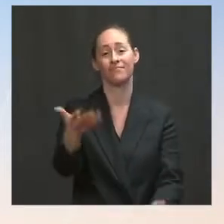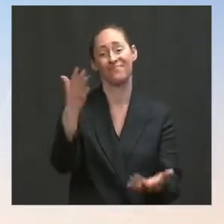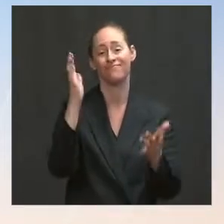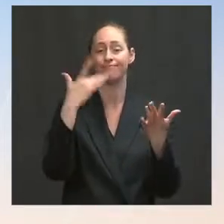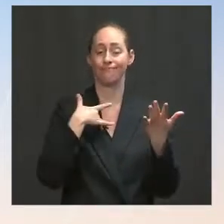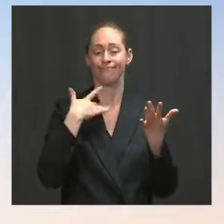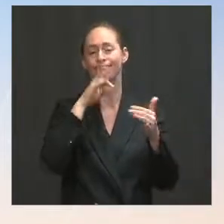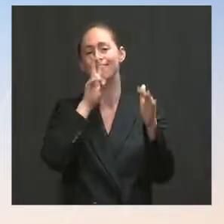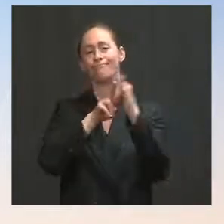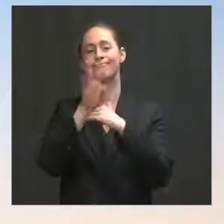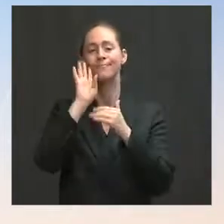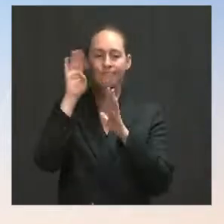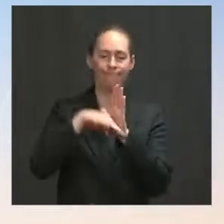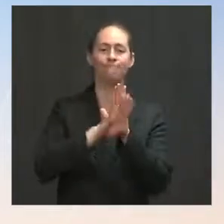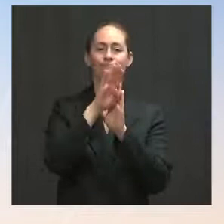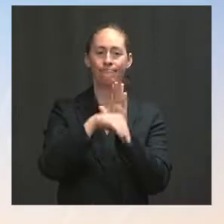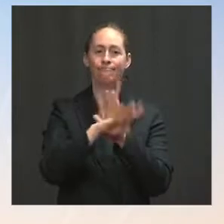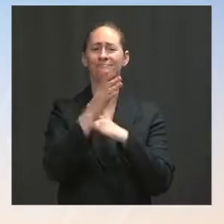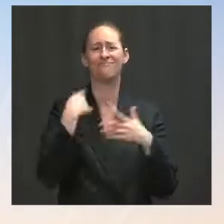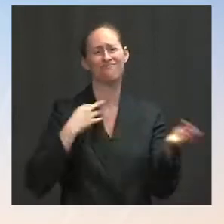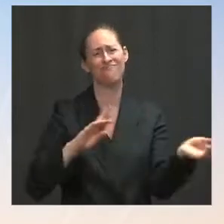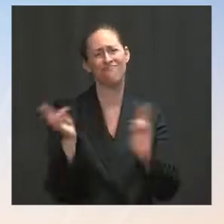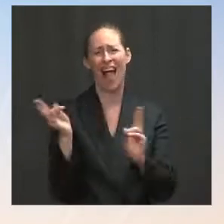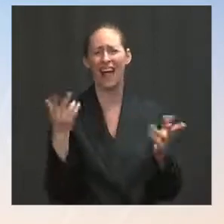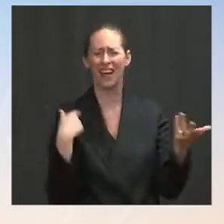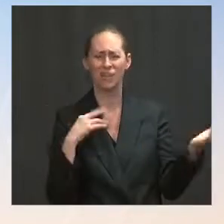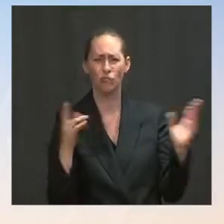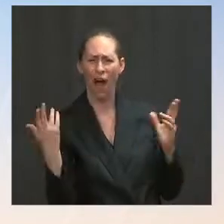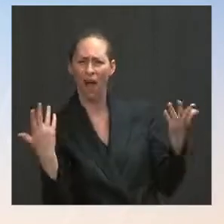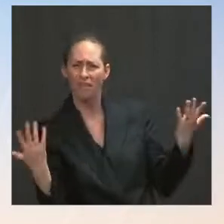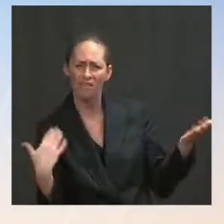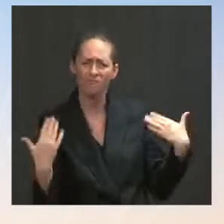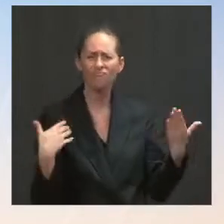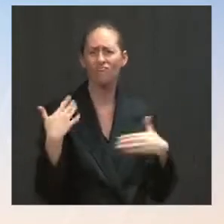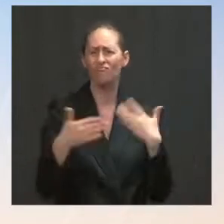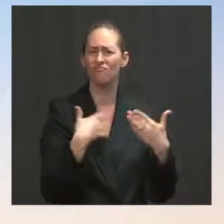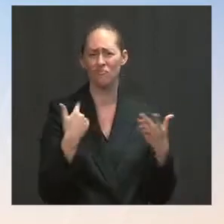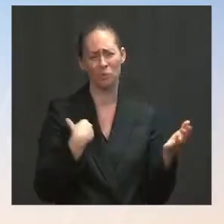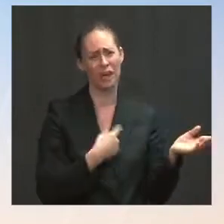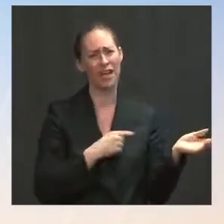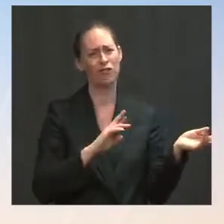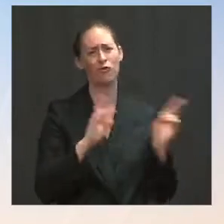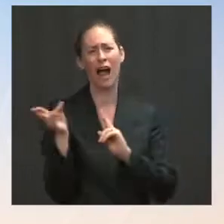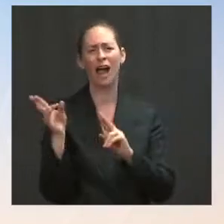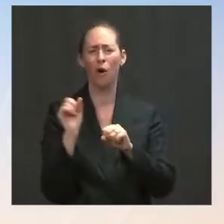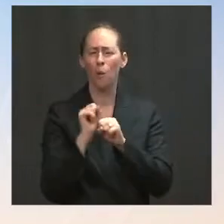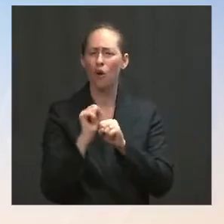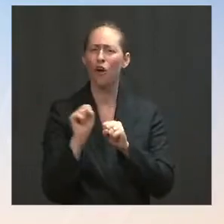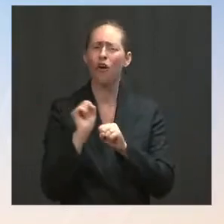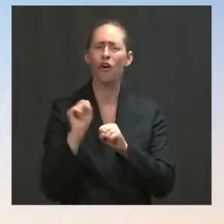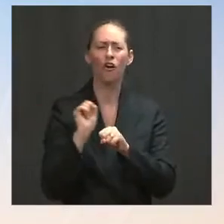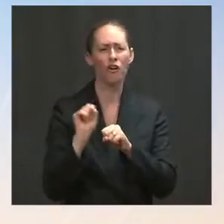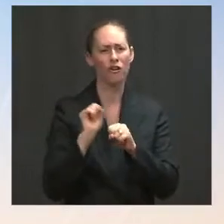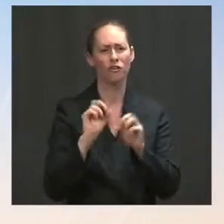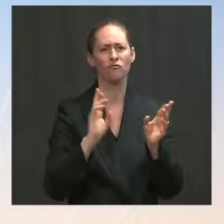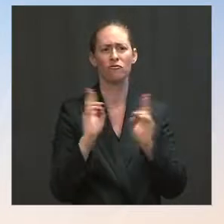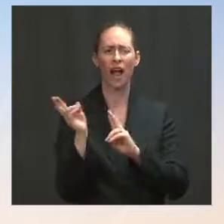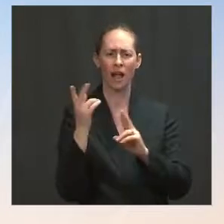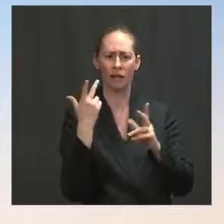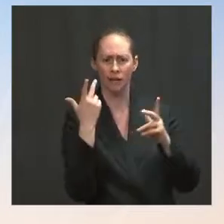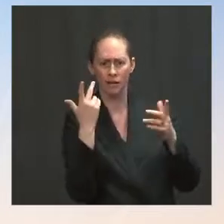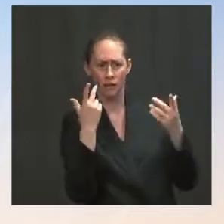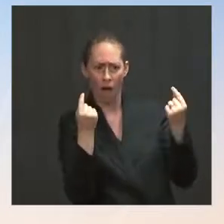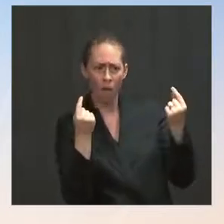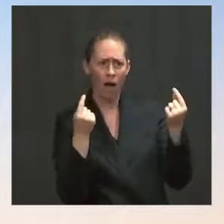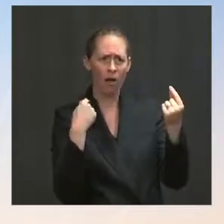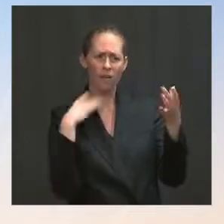are ready for it. We're bracing for it. We're also ready for it. And we're going to remain very closely engaged at every level